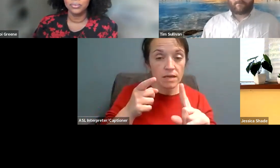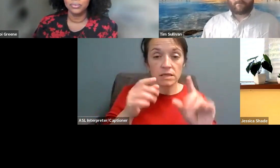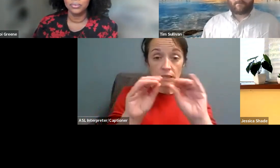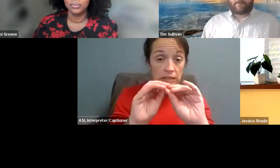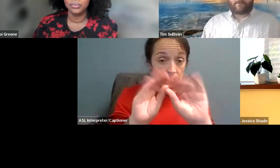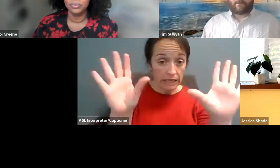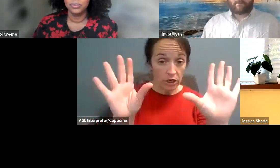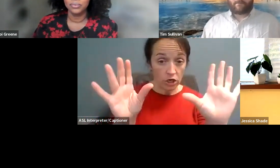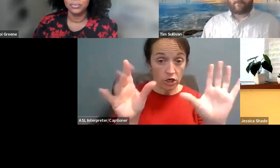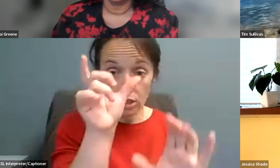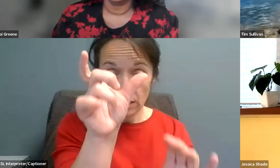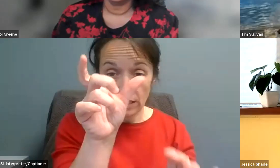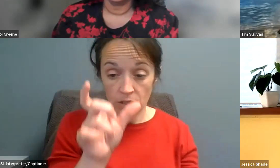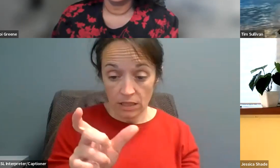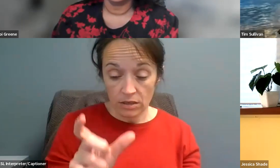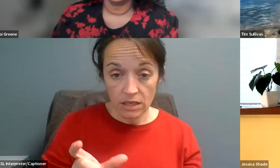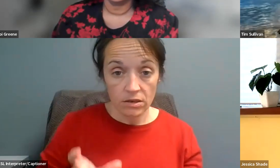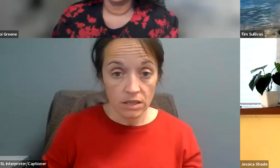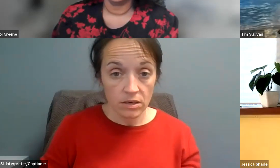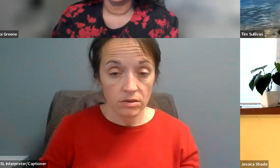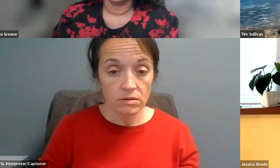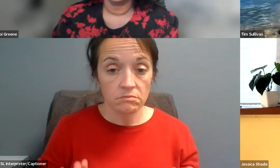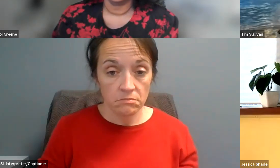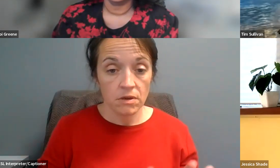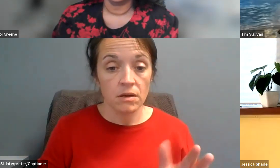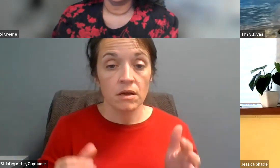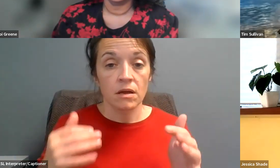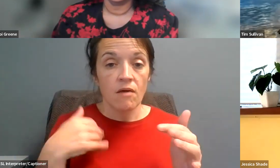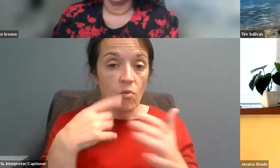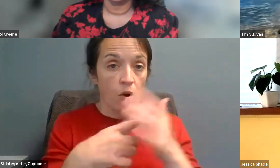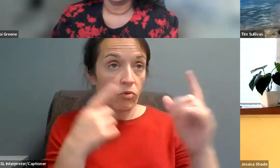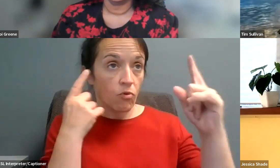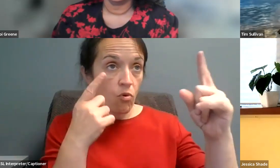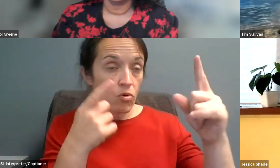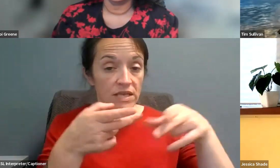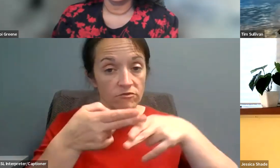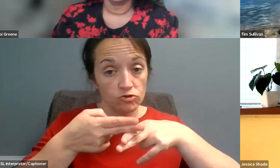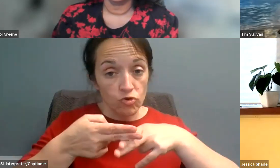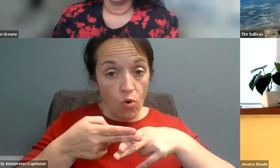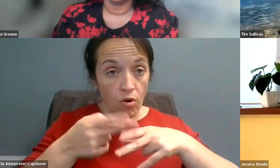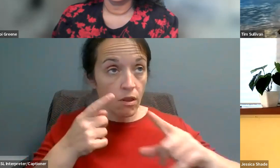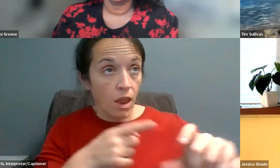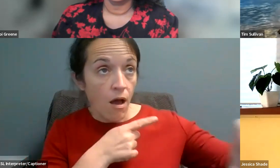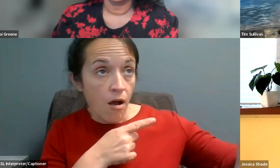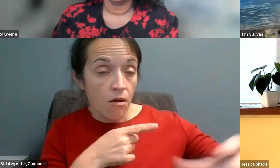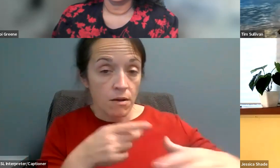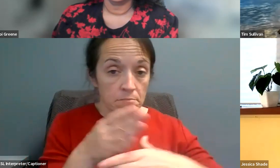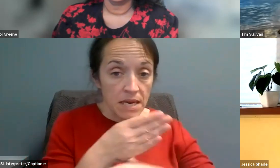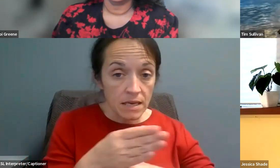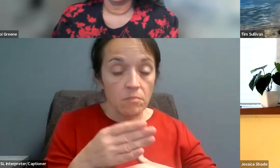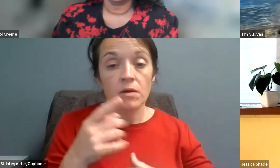to address critical short-term, intermediate, and long-term agricultural issues in the state during the upcoming reporting